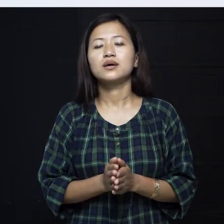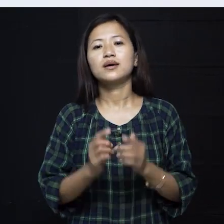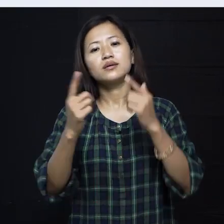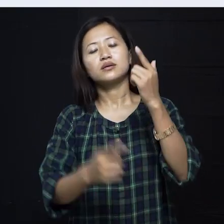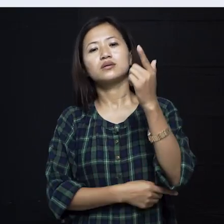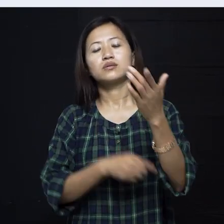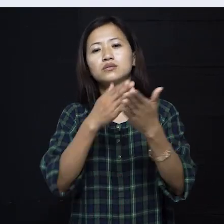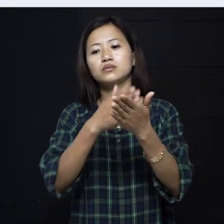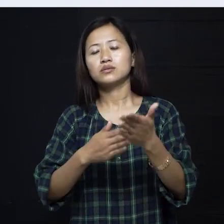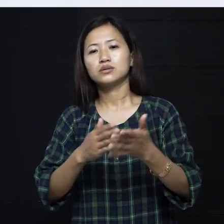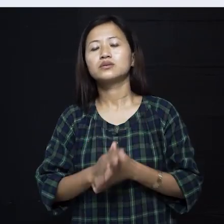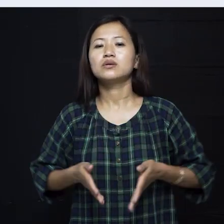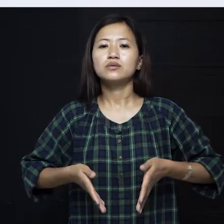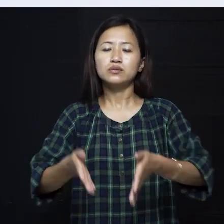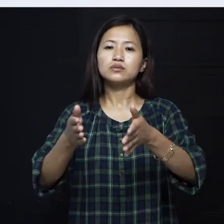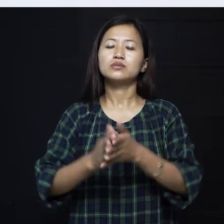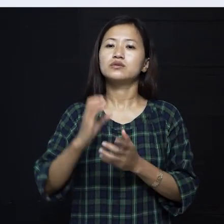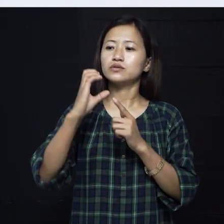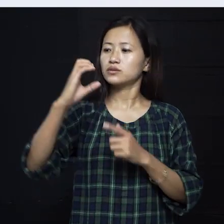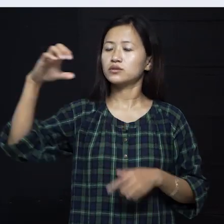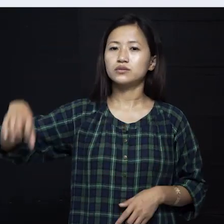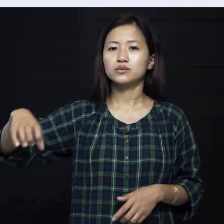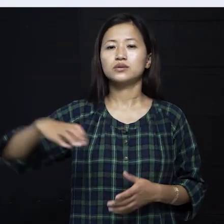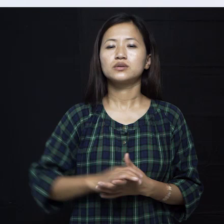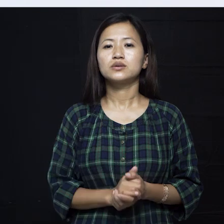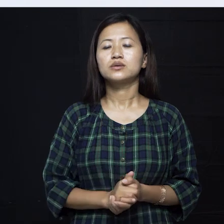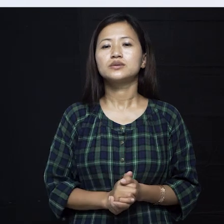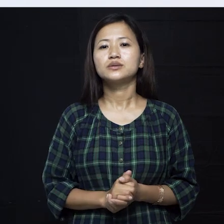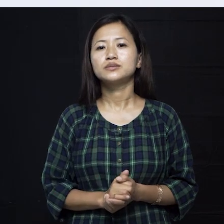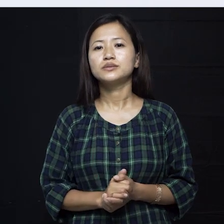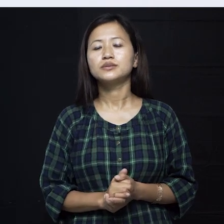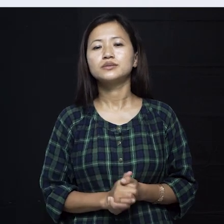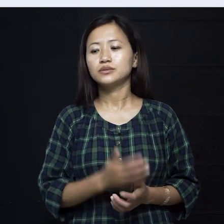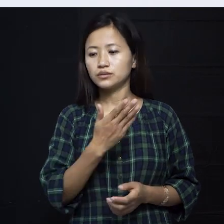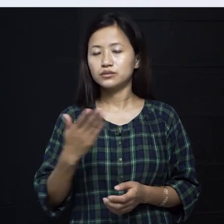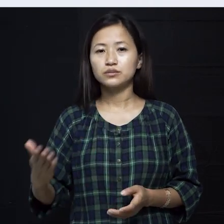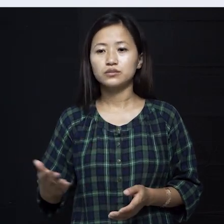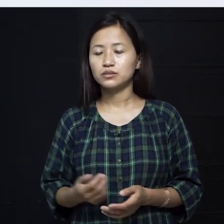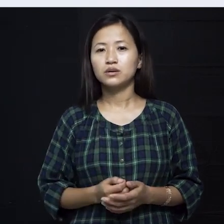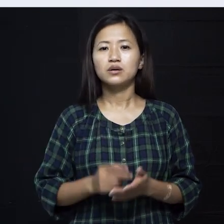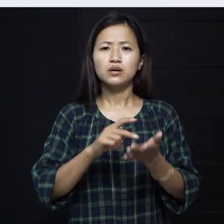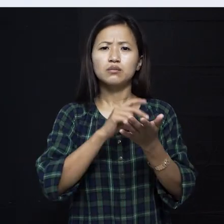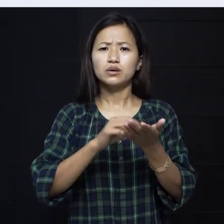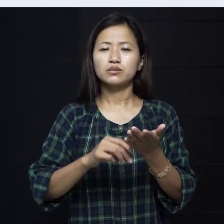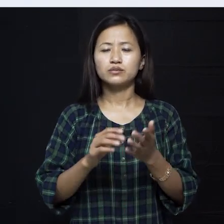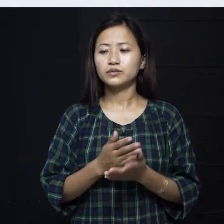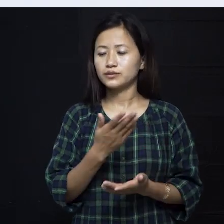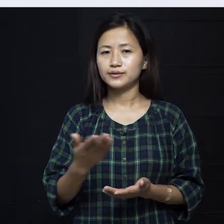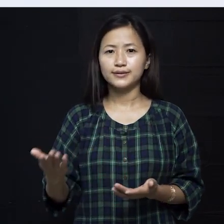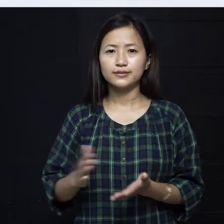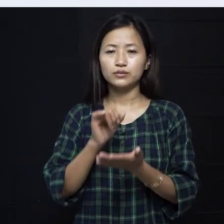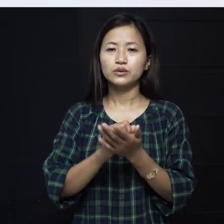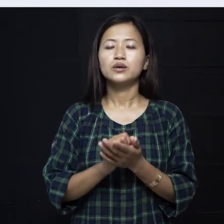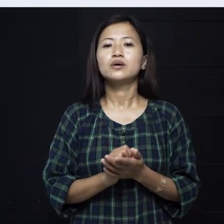borders which are running on the border of the country. Okay, so those are there. Then apart from that, we also have one